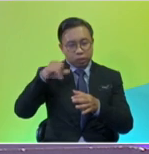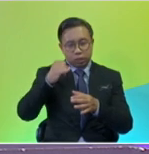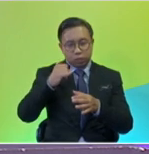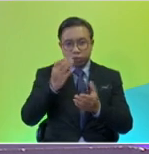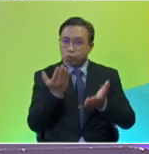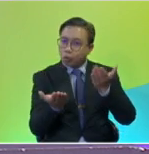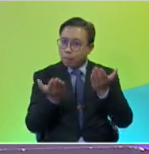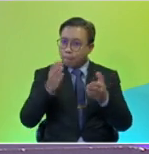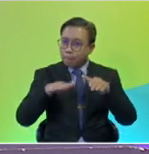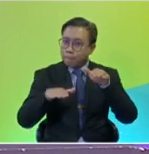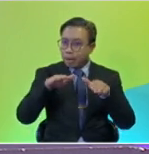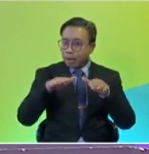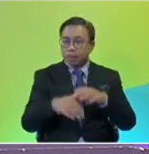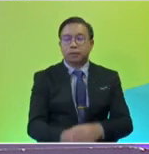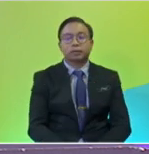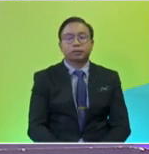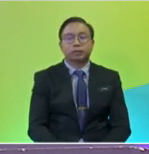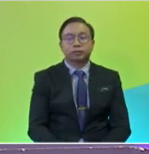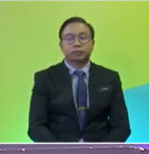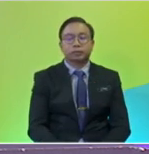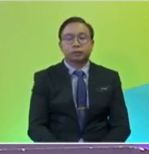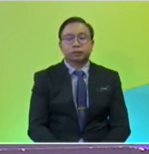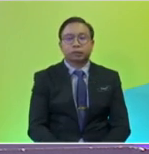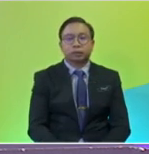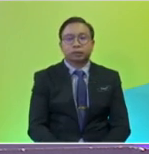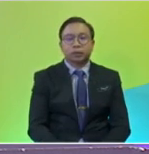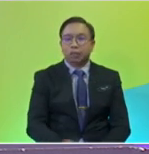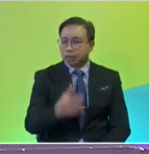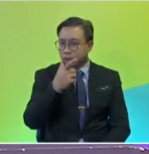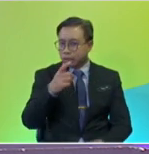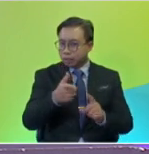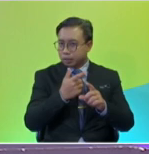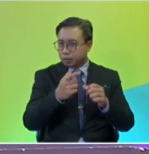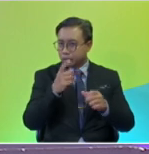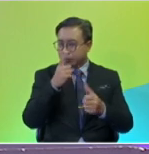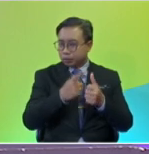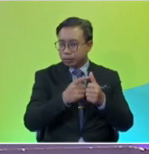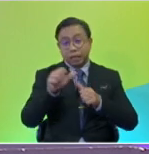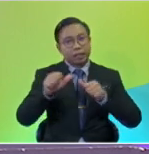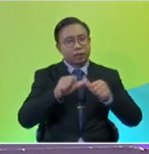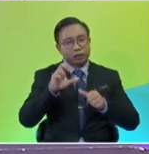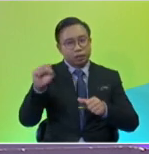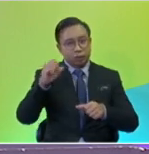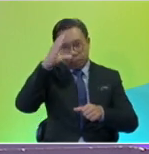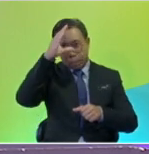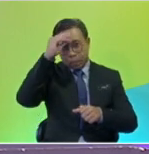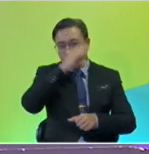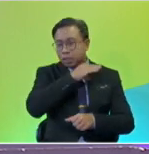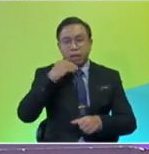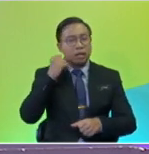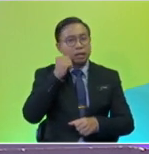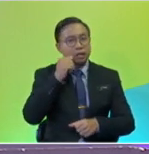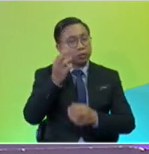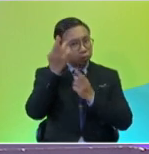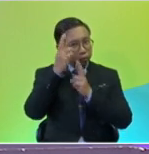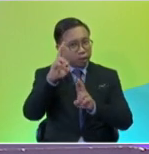animals here. Okay. Okay, let's have the first activity with the kids. Mm-hmm. So, boys and girls, are you